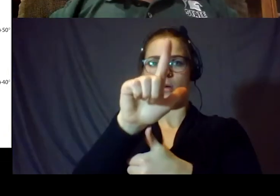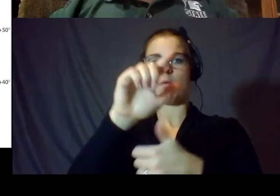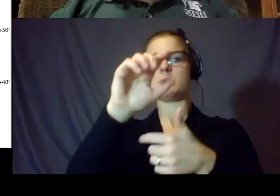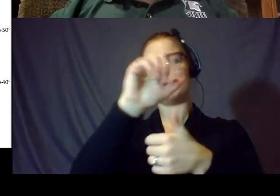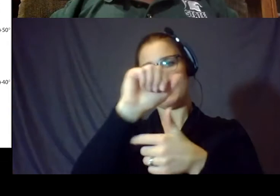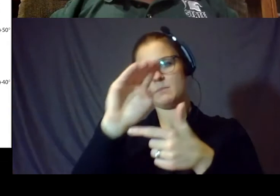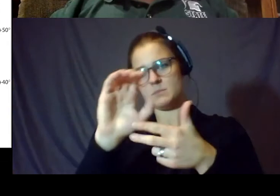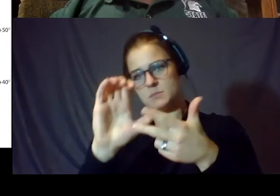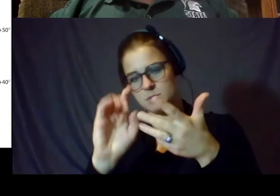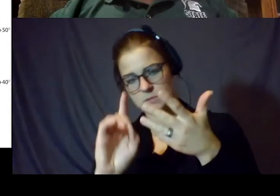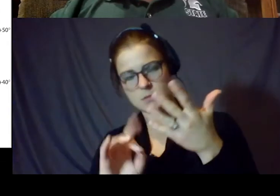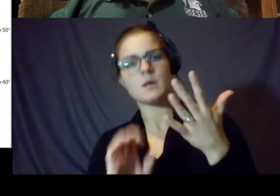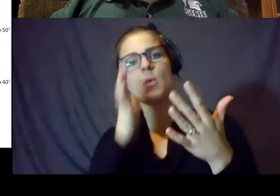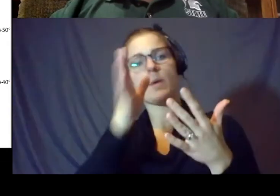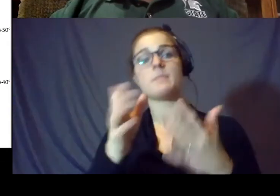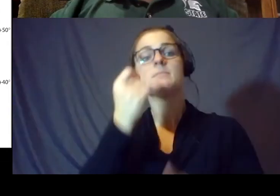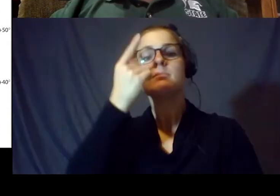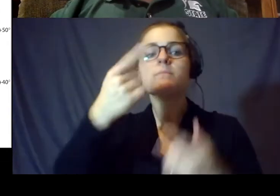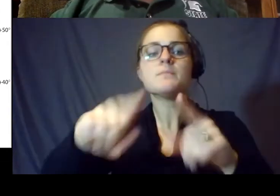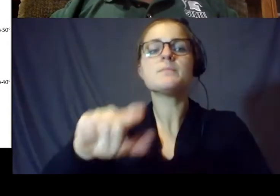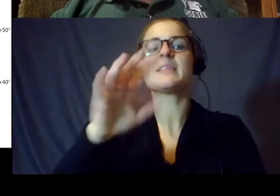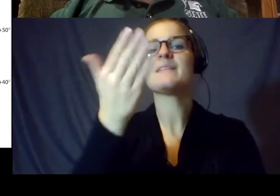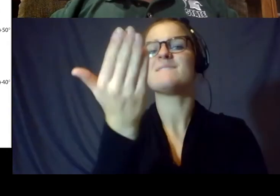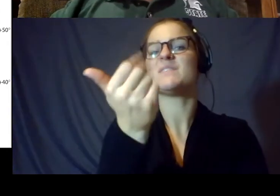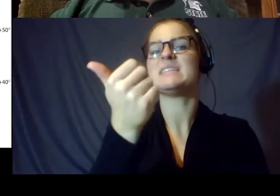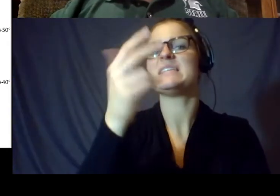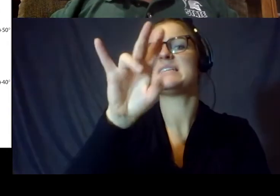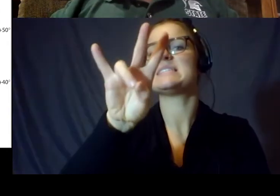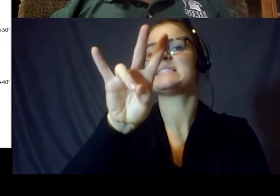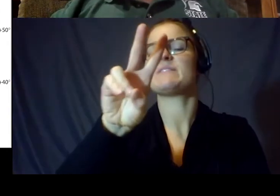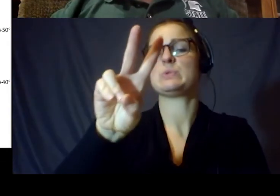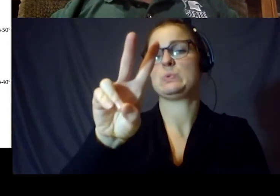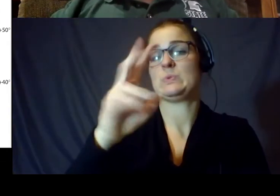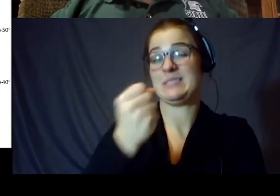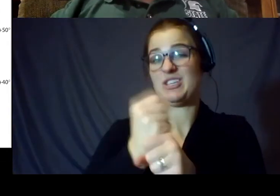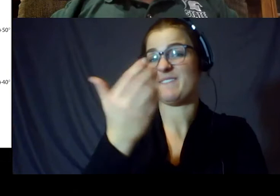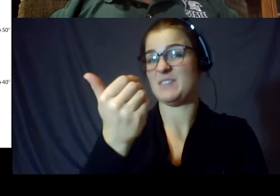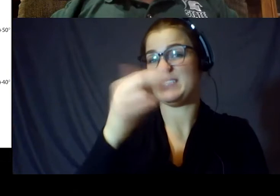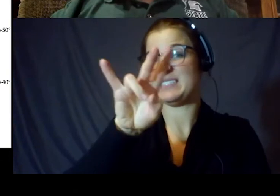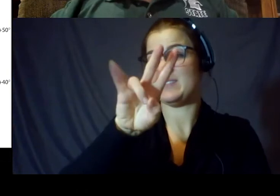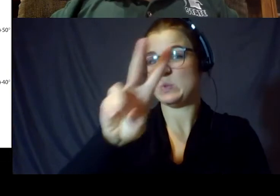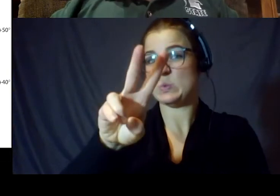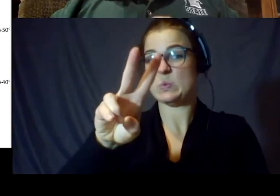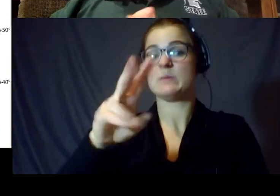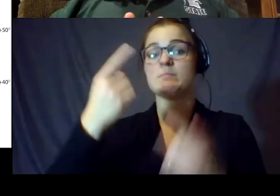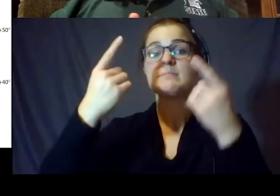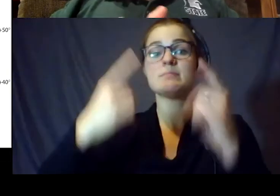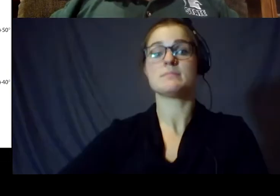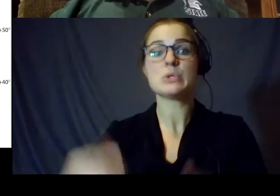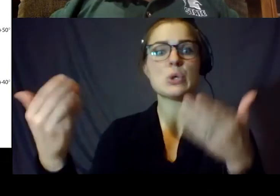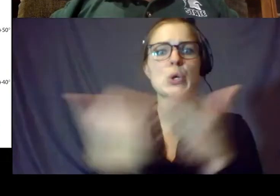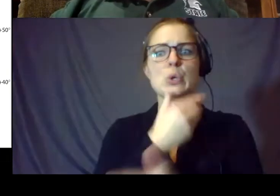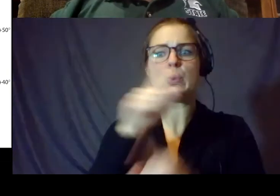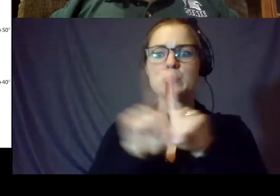In 1572, though, something happened in Cassiopeia. A new star appeared. Now, new stars